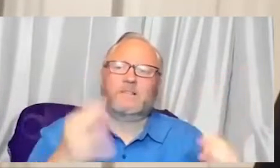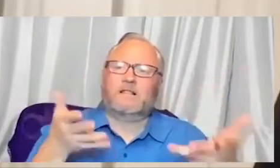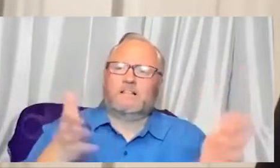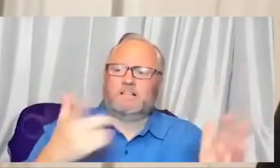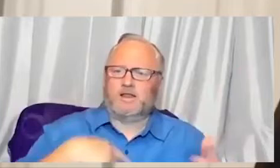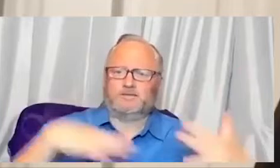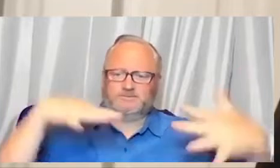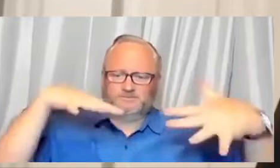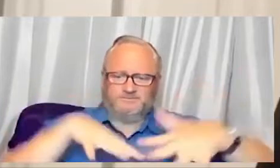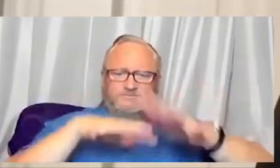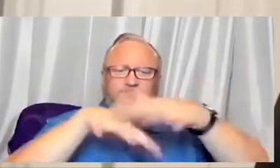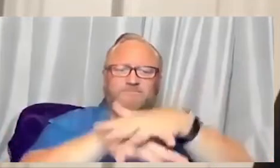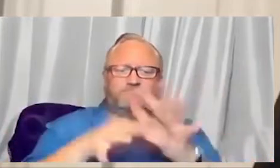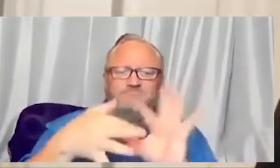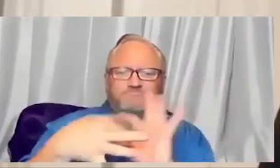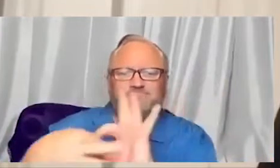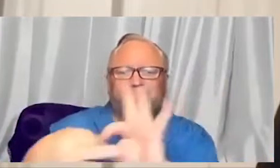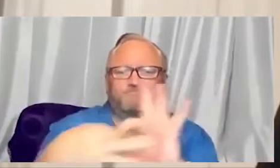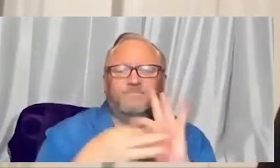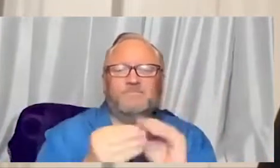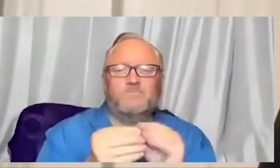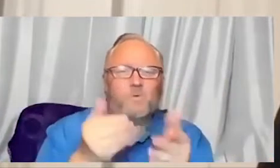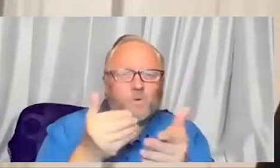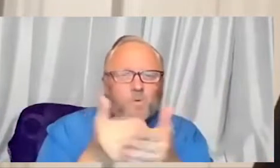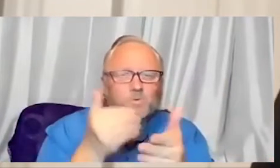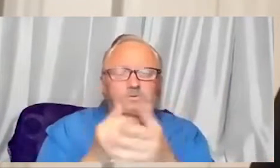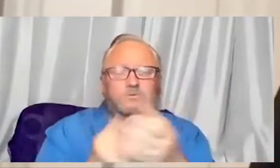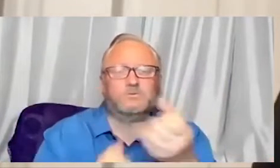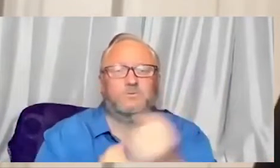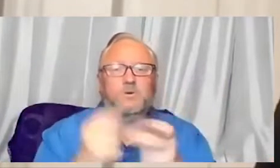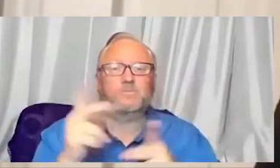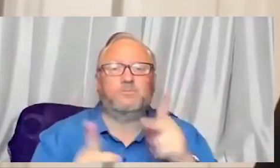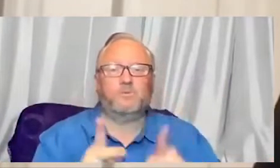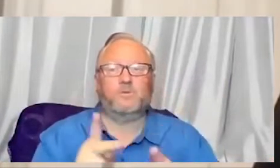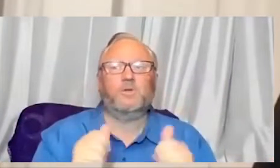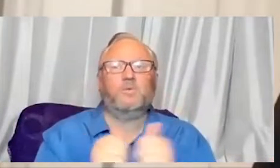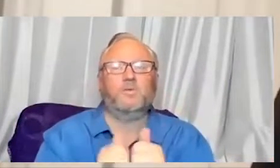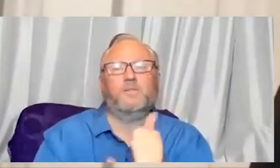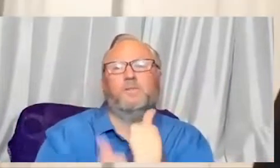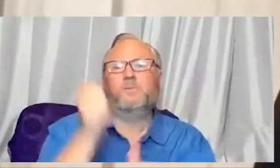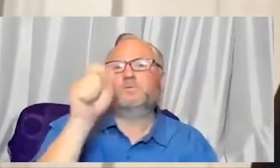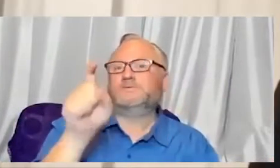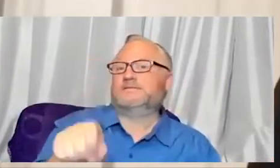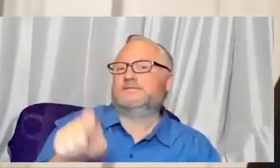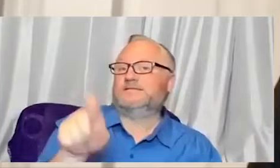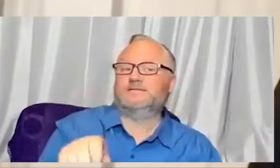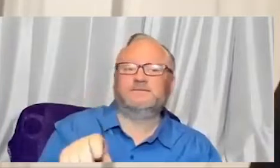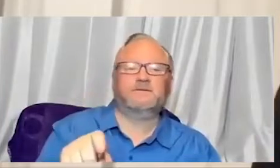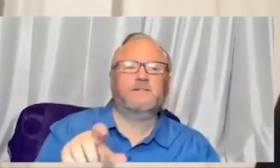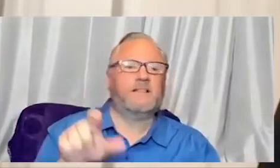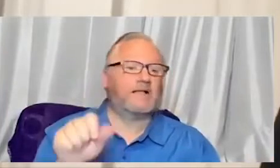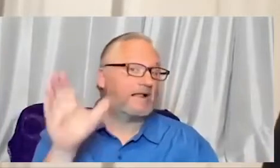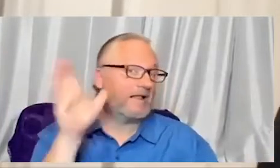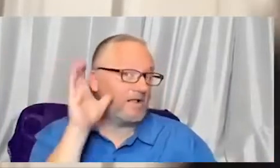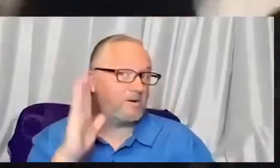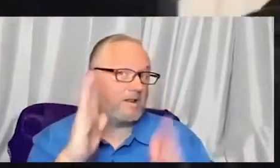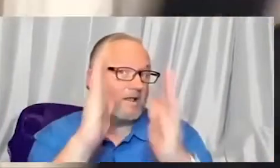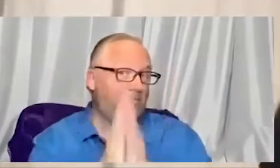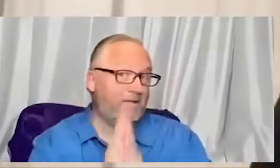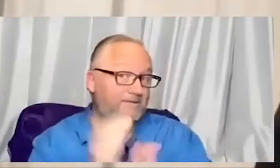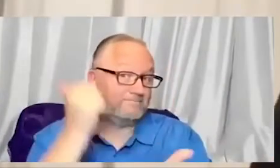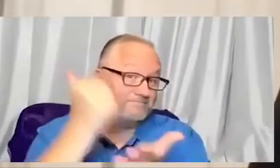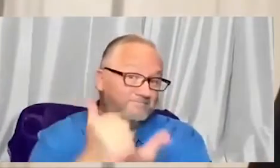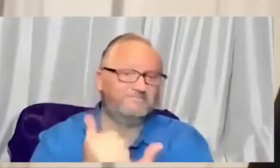be closer and more closely support those who need it most. Can I get an amen?